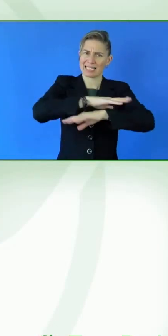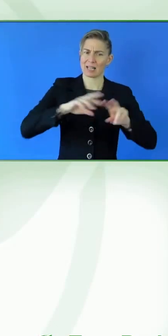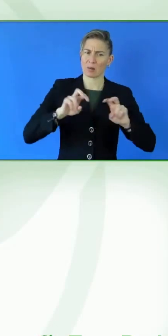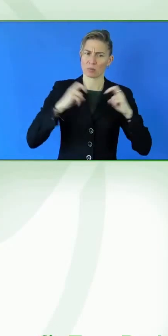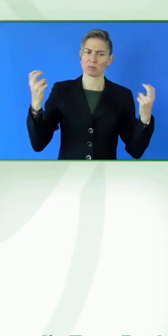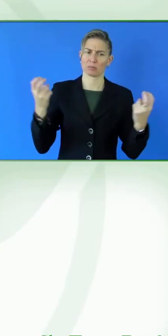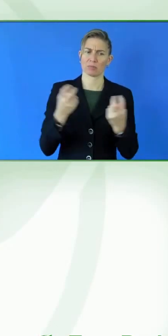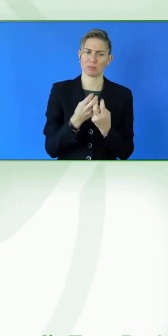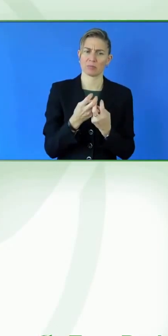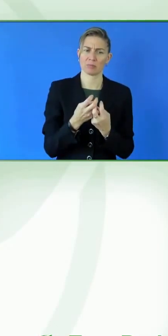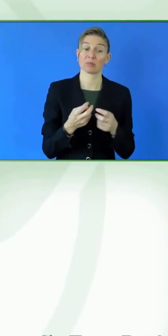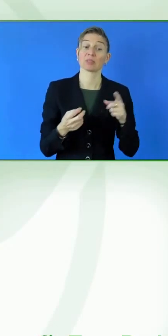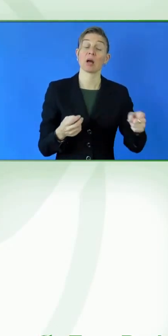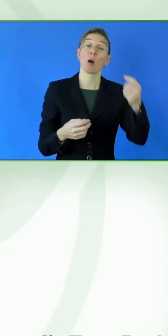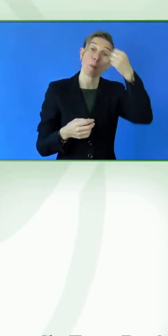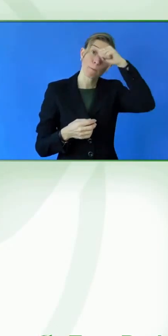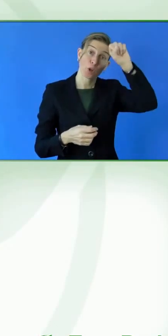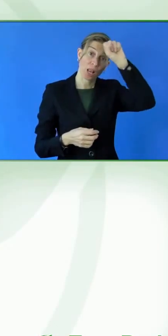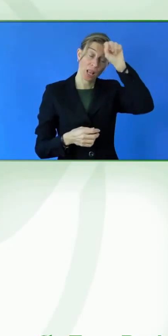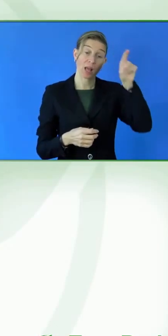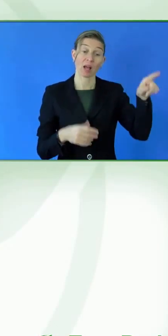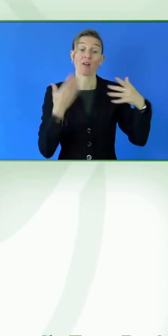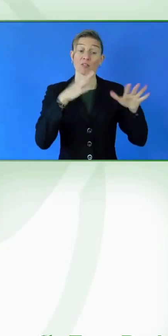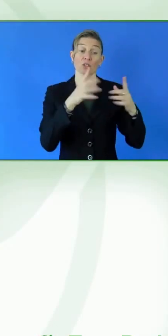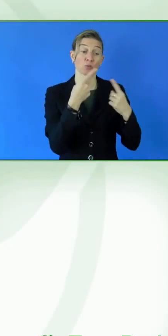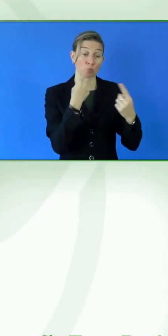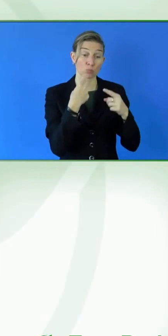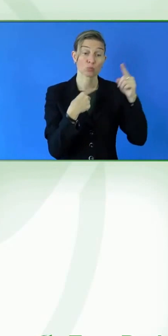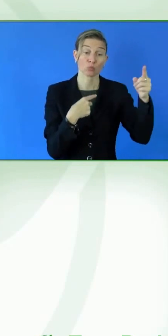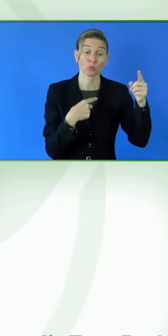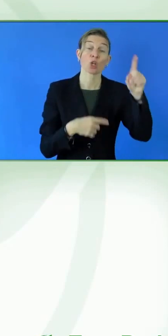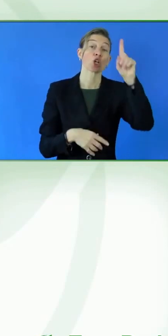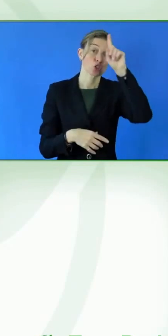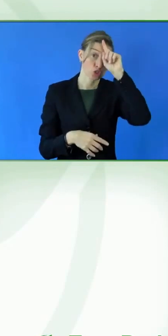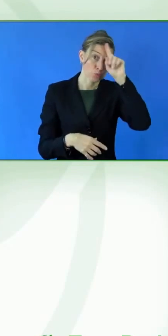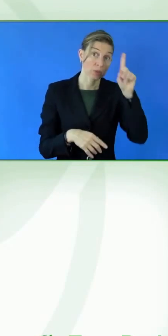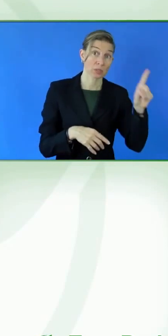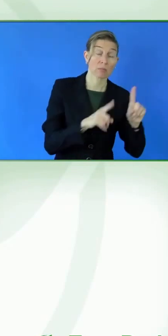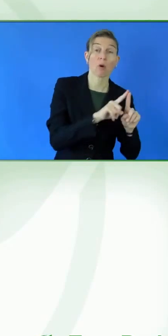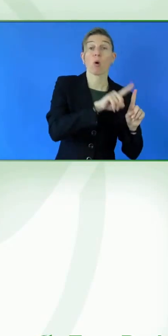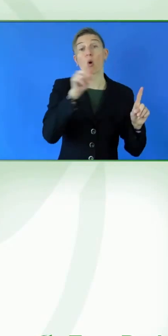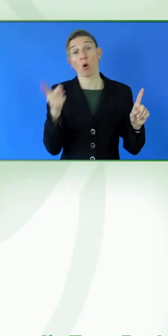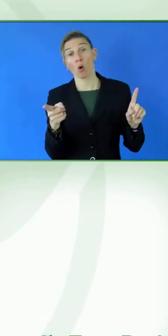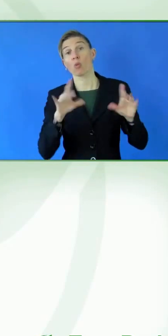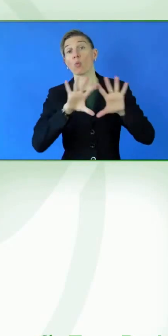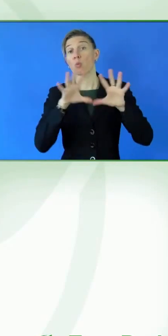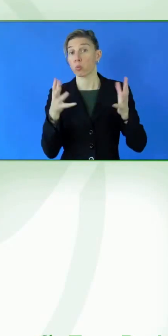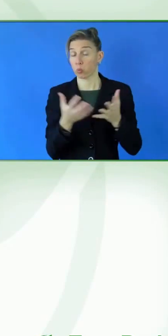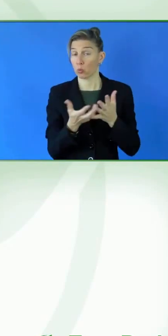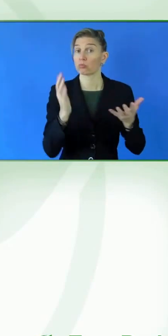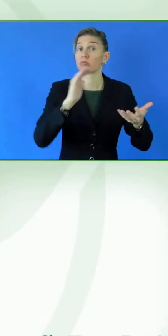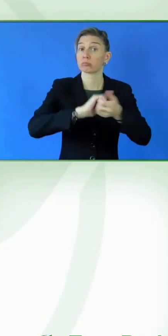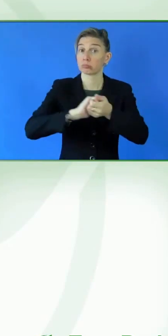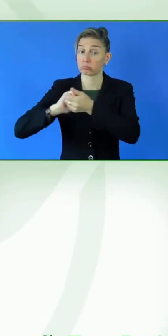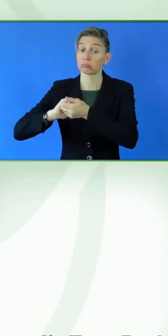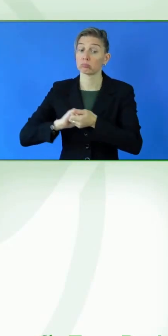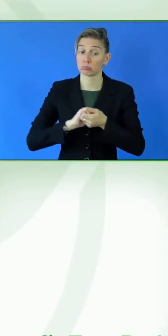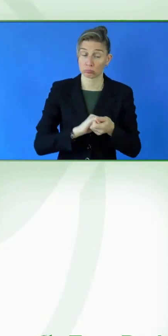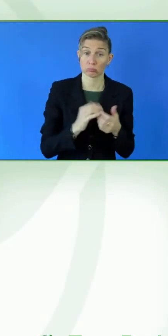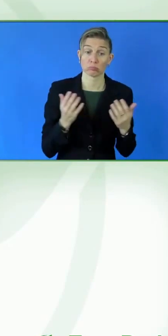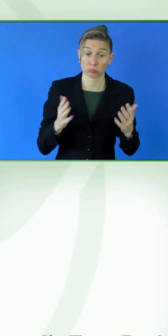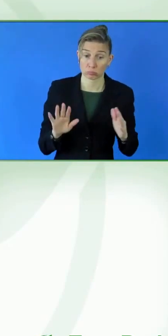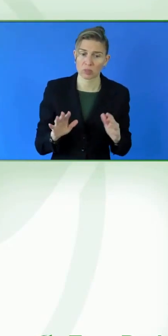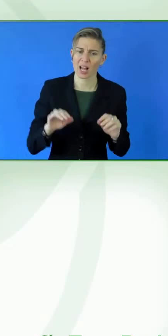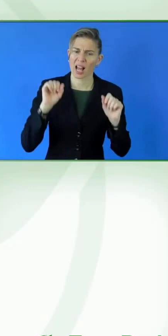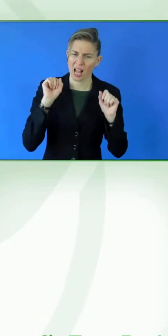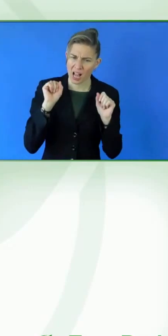government of Germany, but we've continued with other partners around the world to really accelerate this